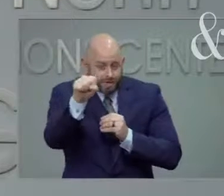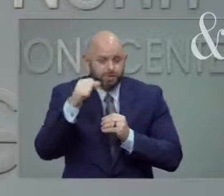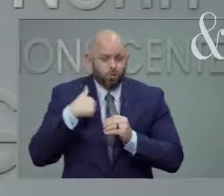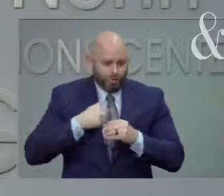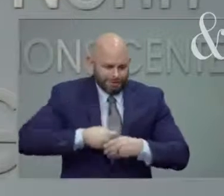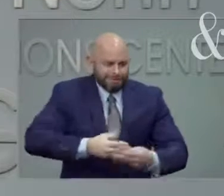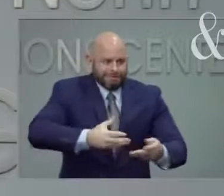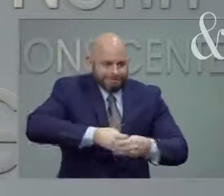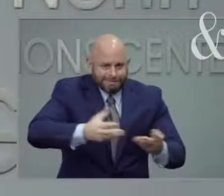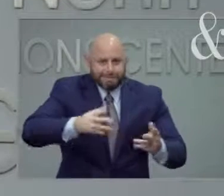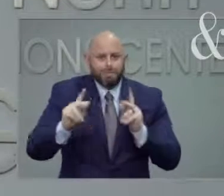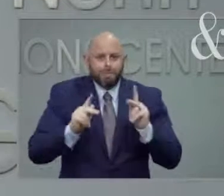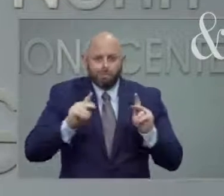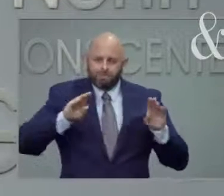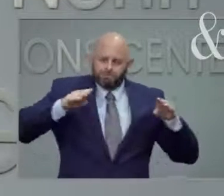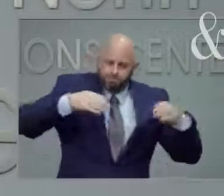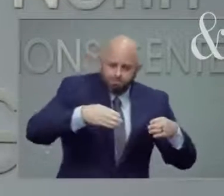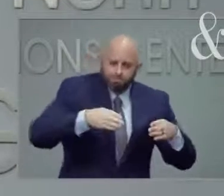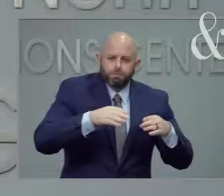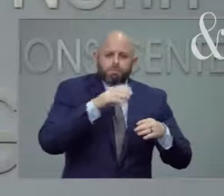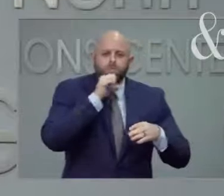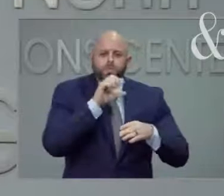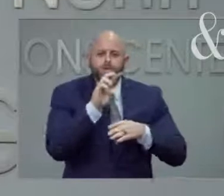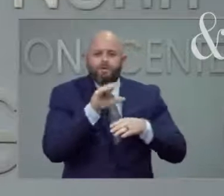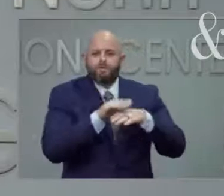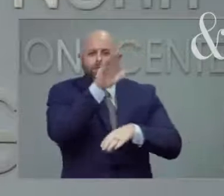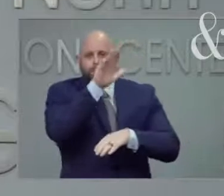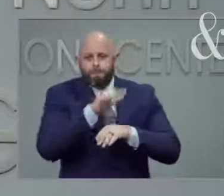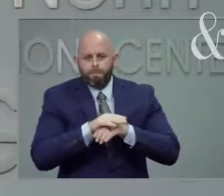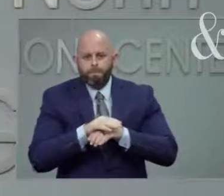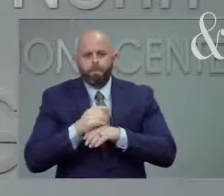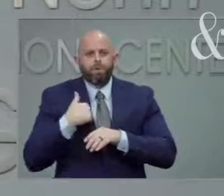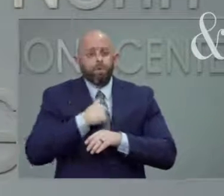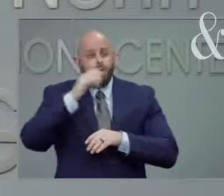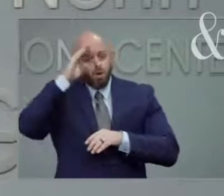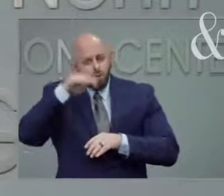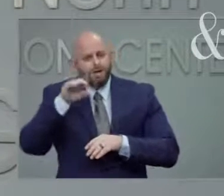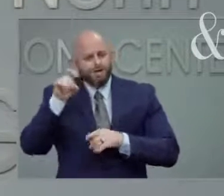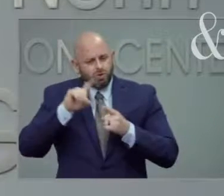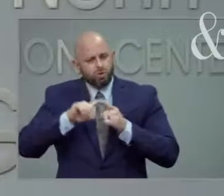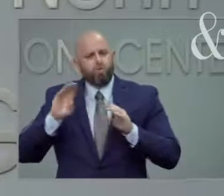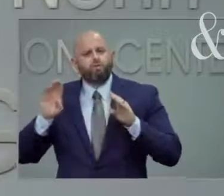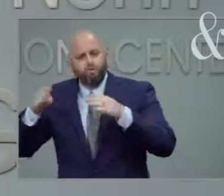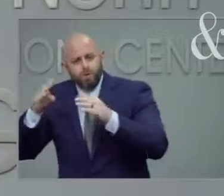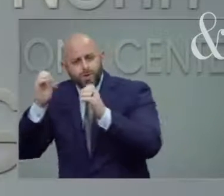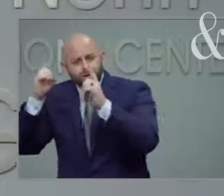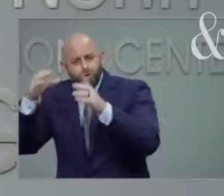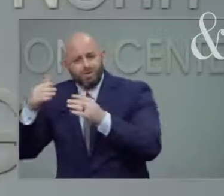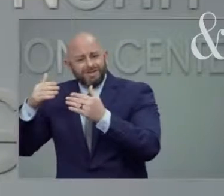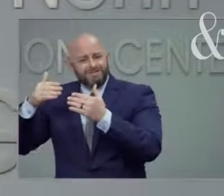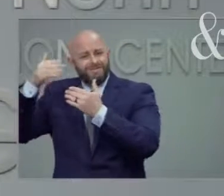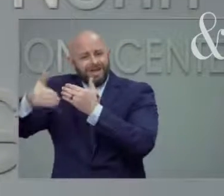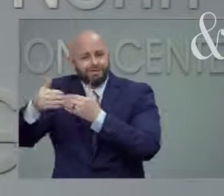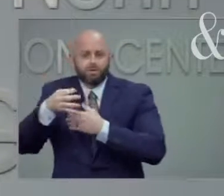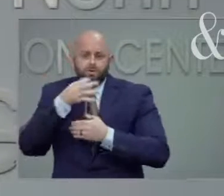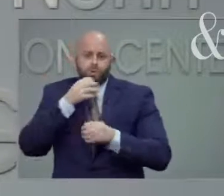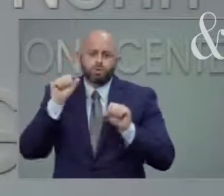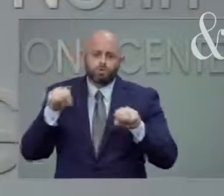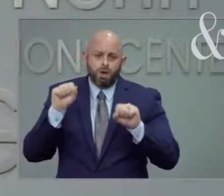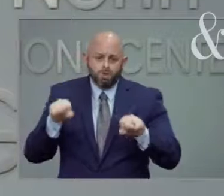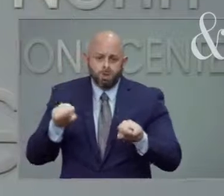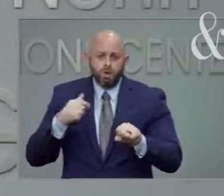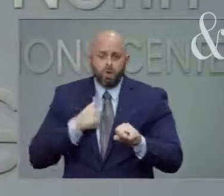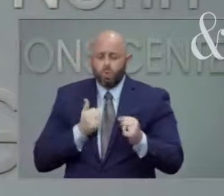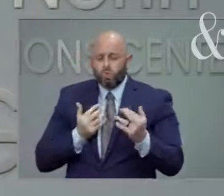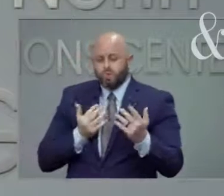that we want to get to our frontline essential workers as soon as we can. And waiting